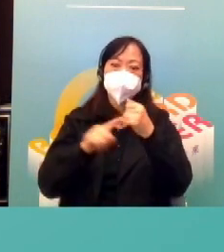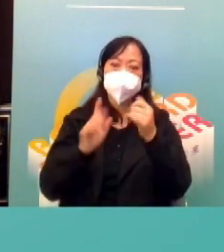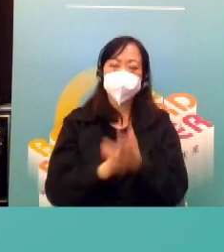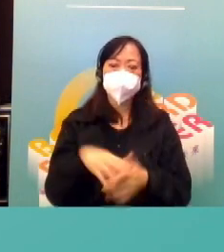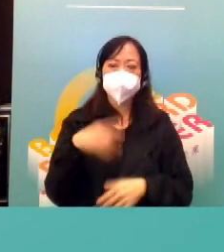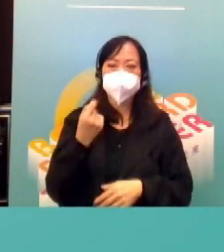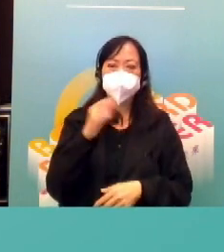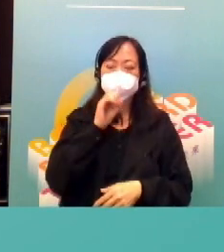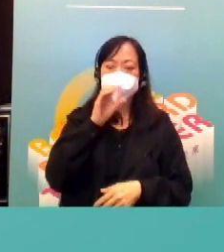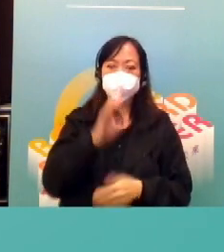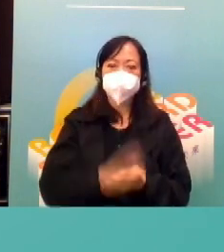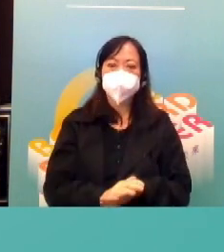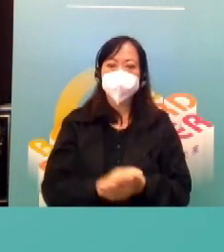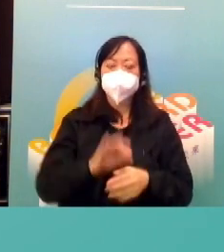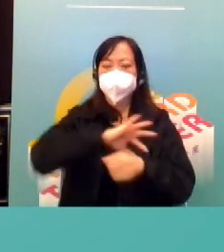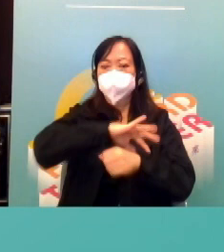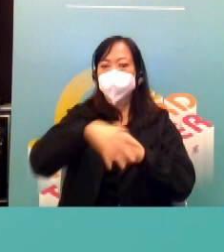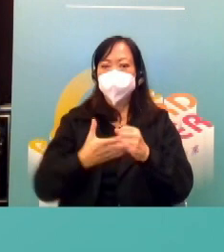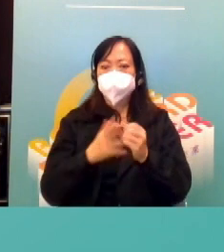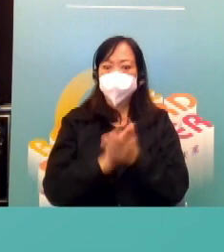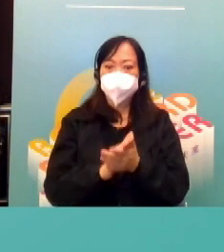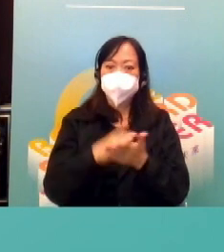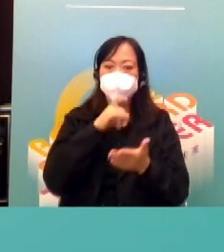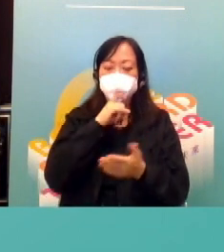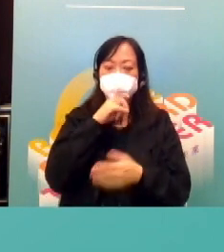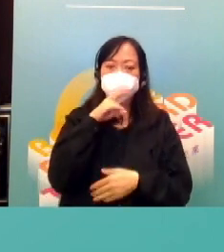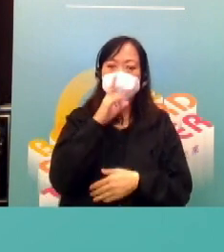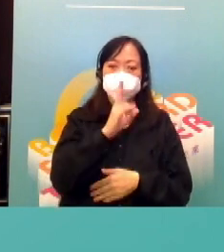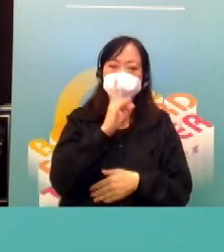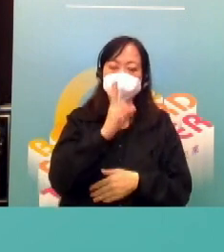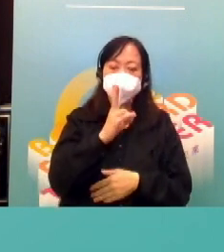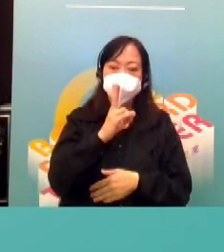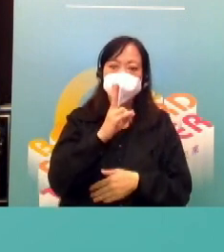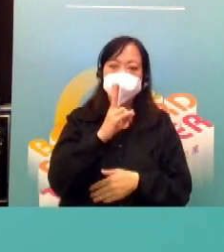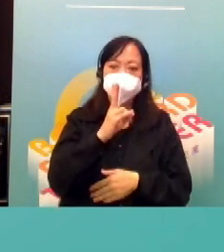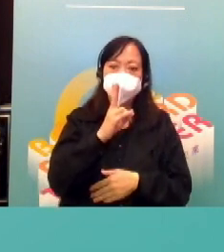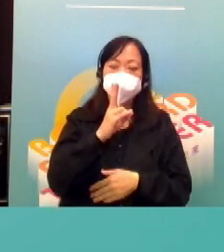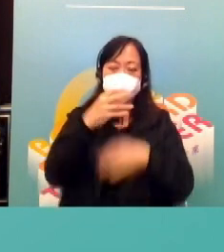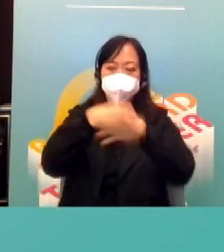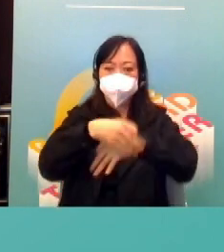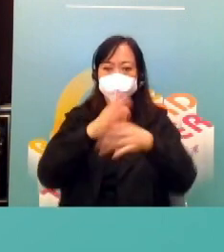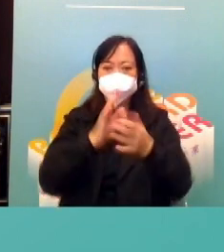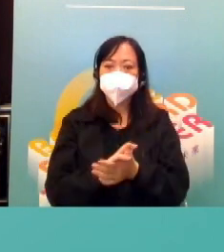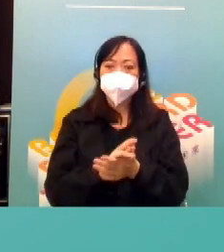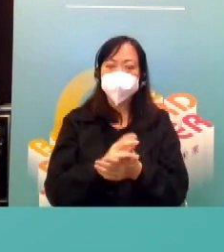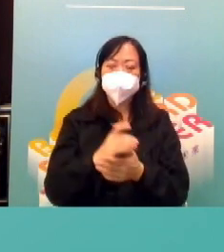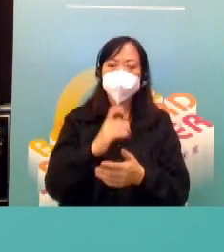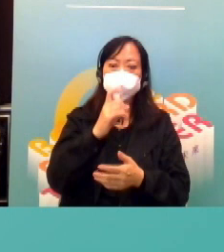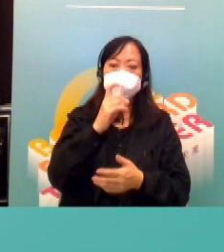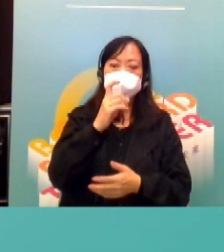globally, there have been about 220 of these contracts done. About 90 of them have been done in the UK, so clearly very much a